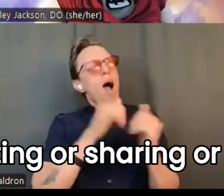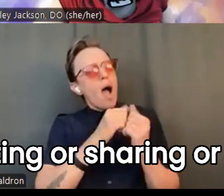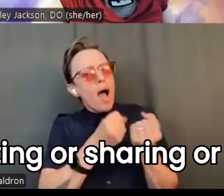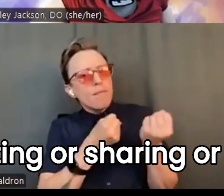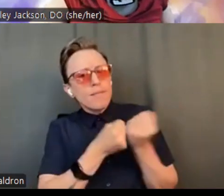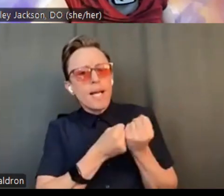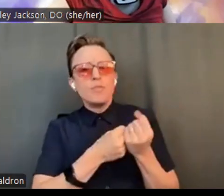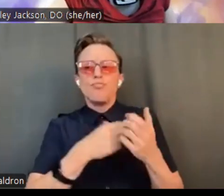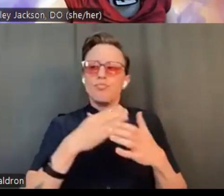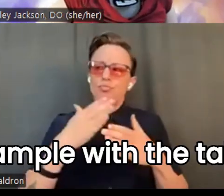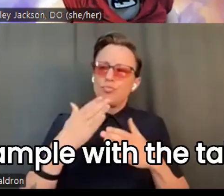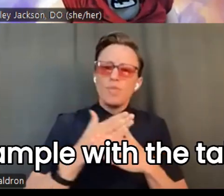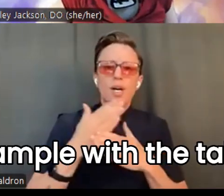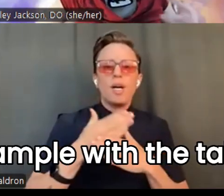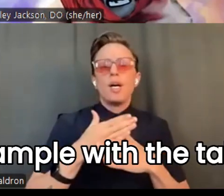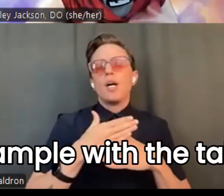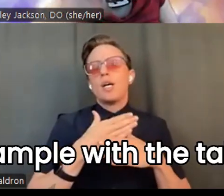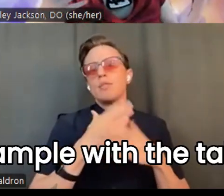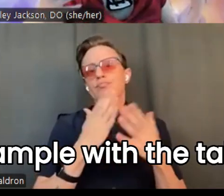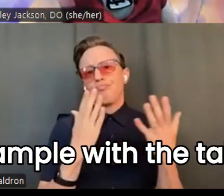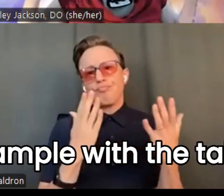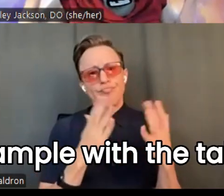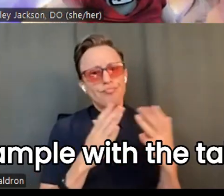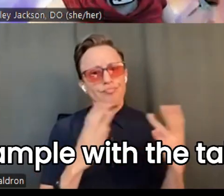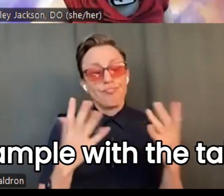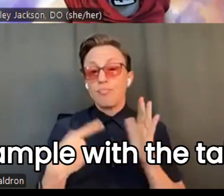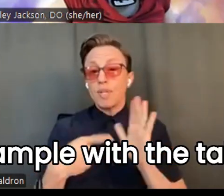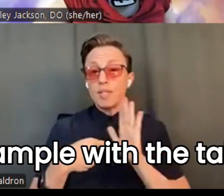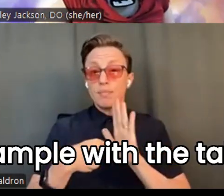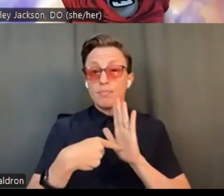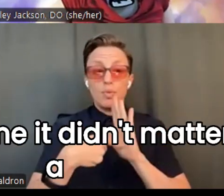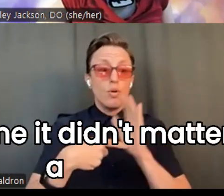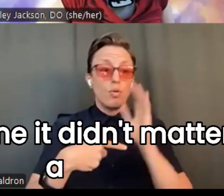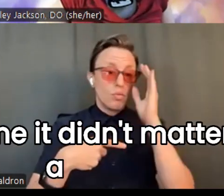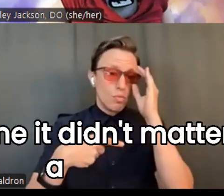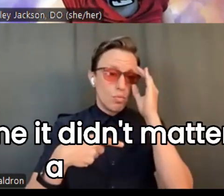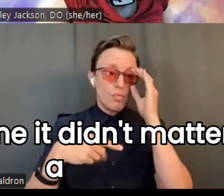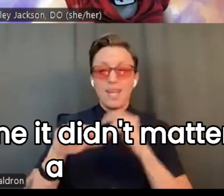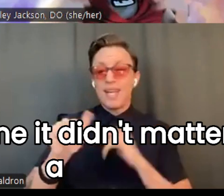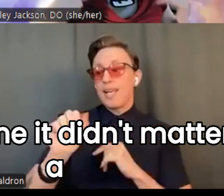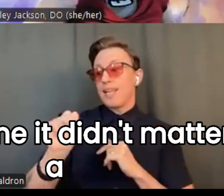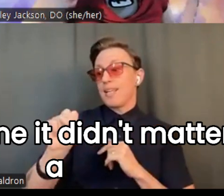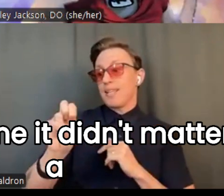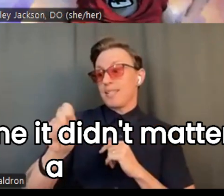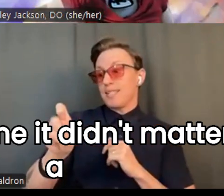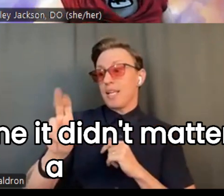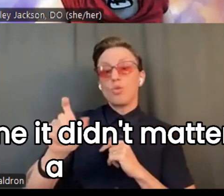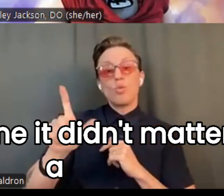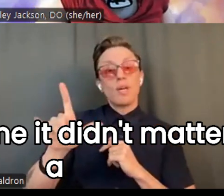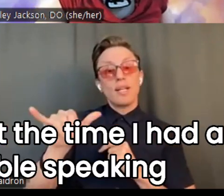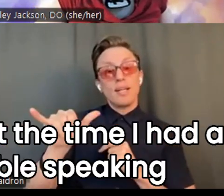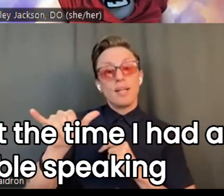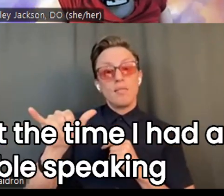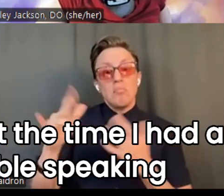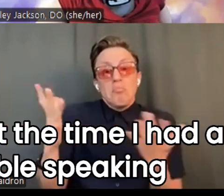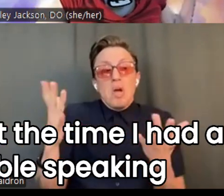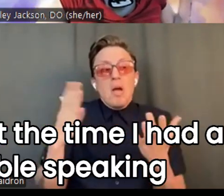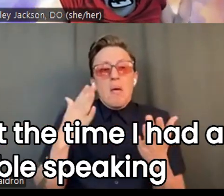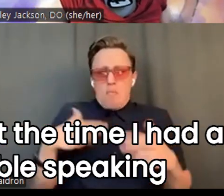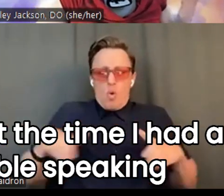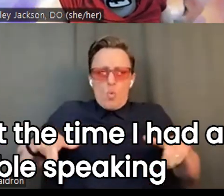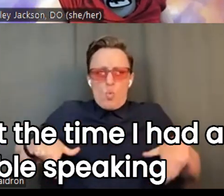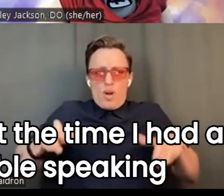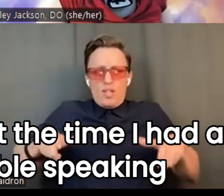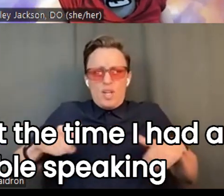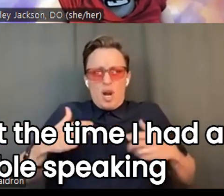or anything. And for example, with the talk on asexuality, like to me, it didn't matter. I was in a wheelchair, and